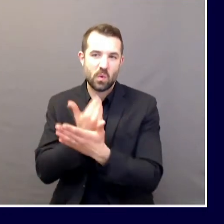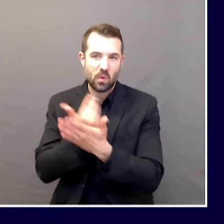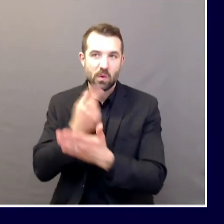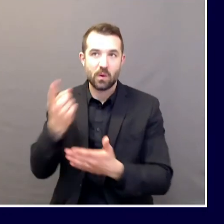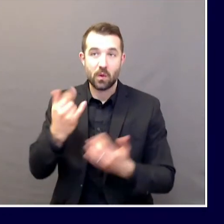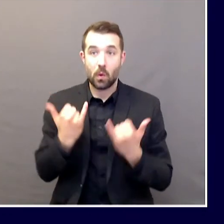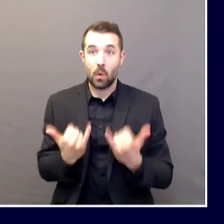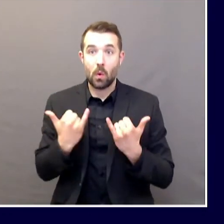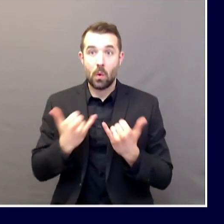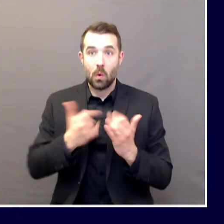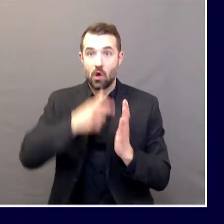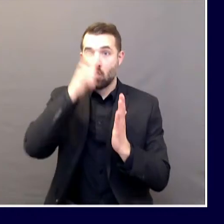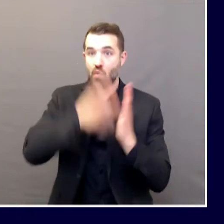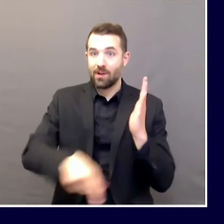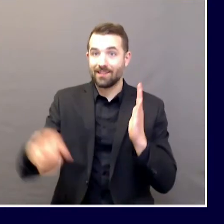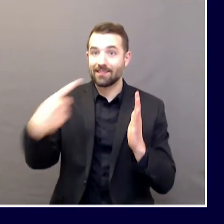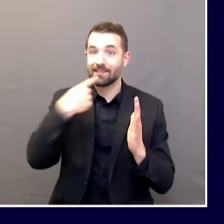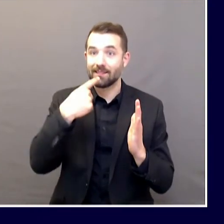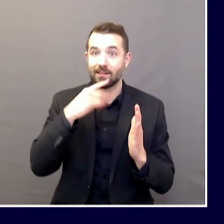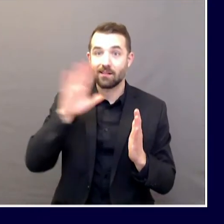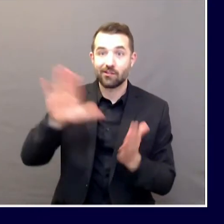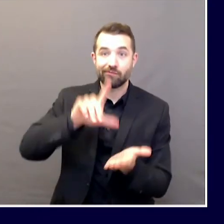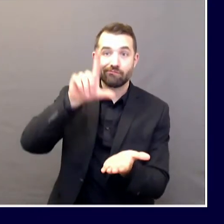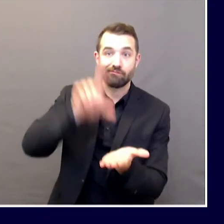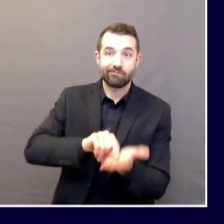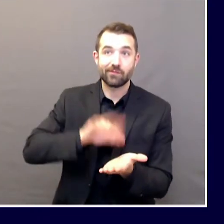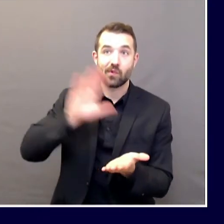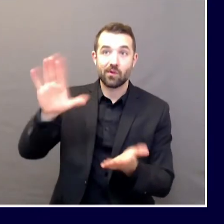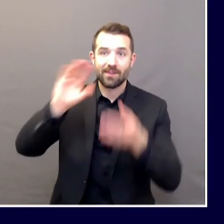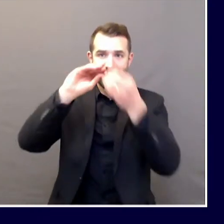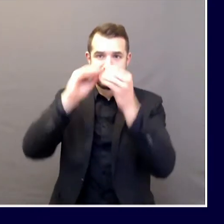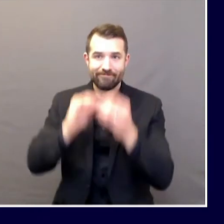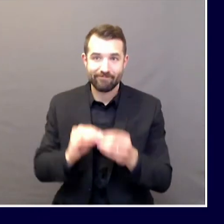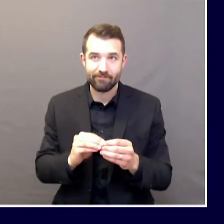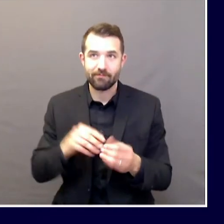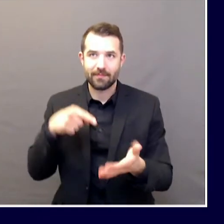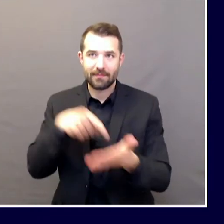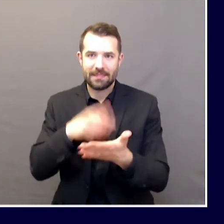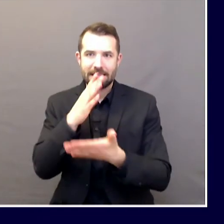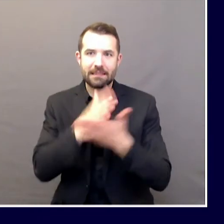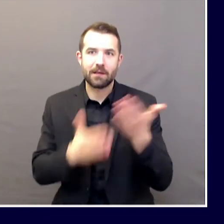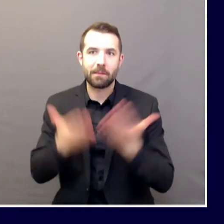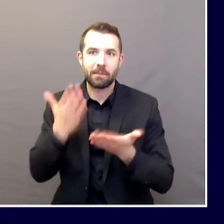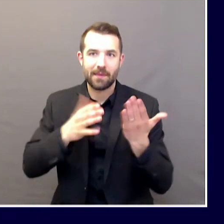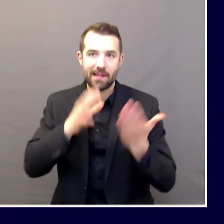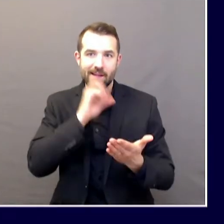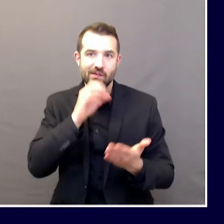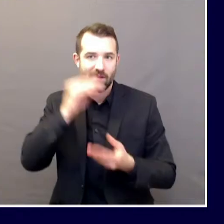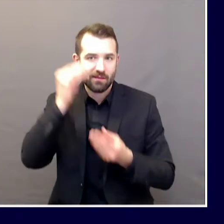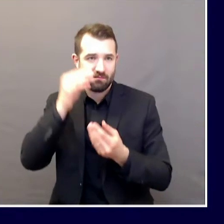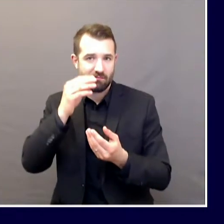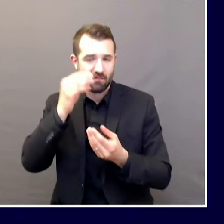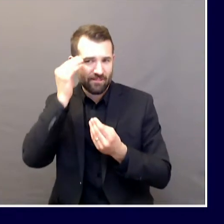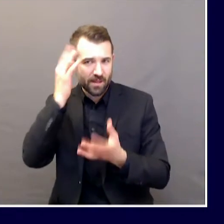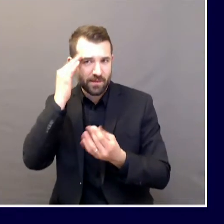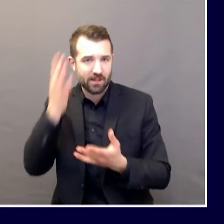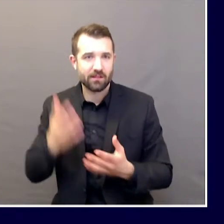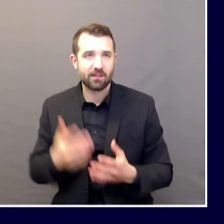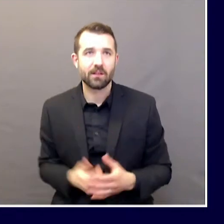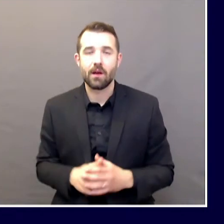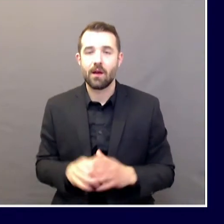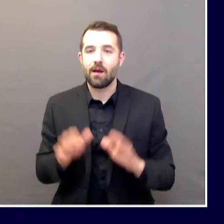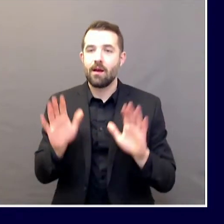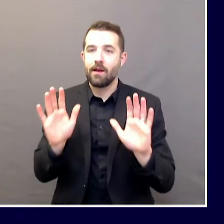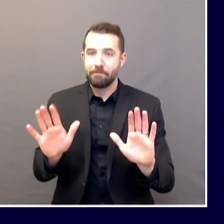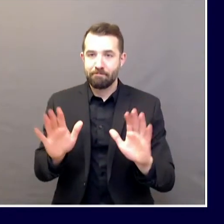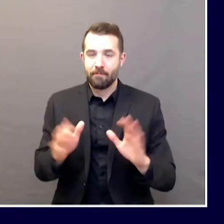that. Yep. Well, Allison, let me start by noting that before we make any pronouncements or decisions